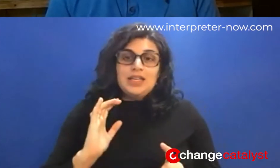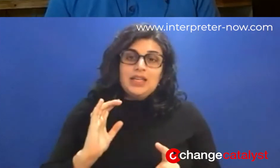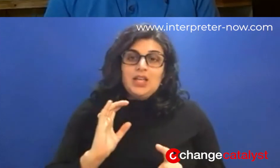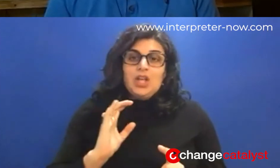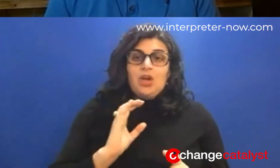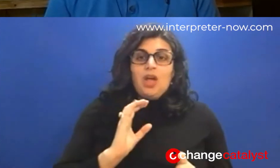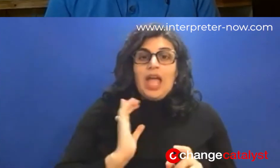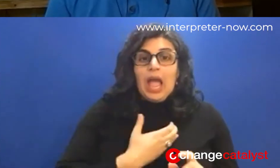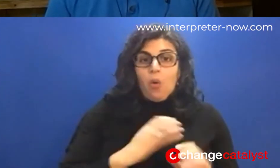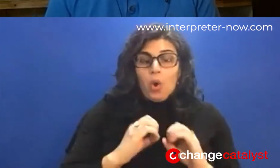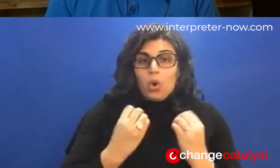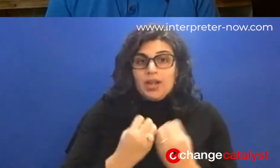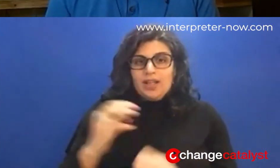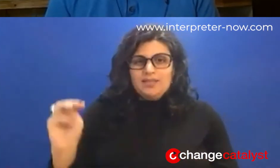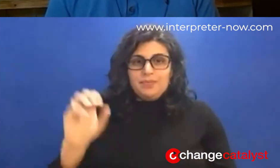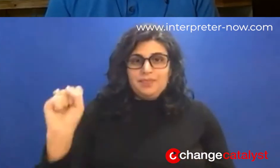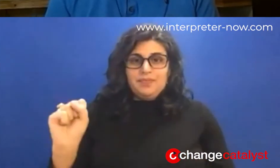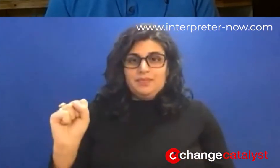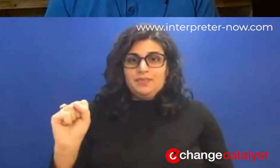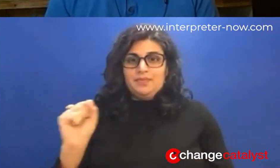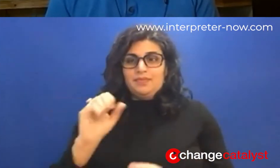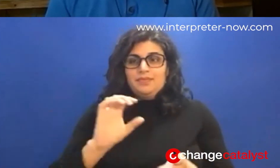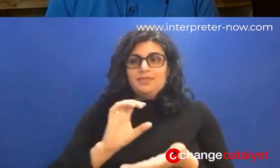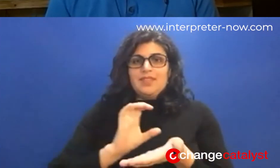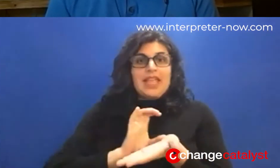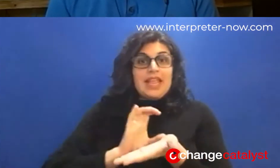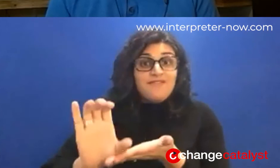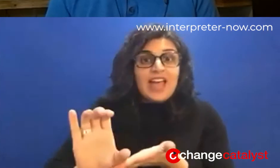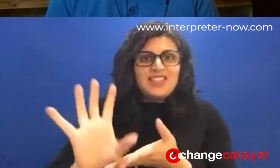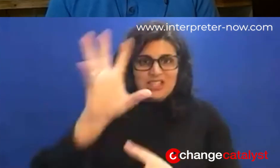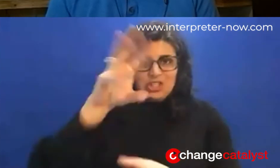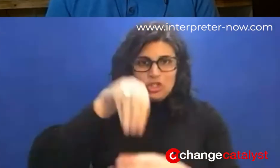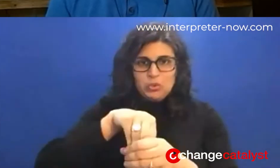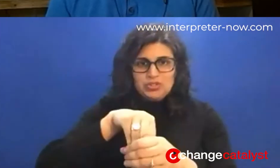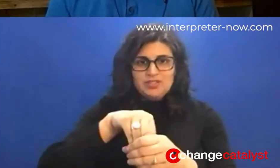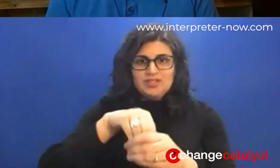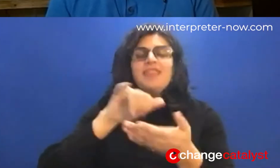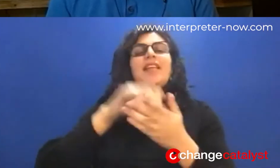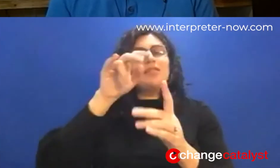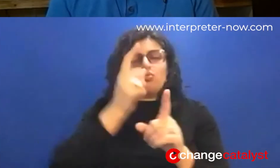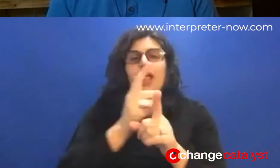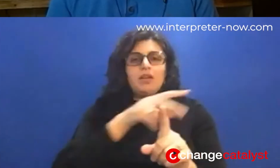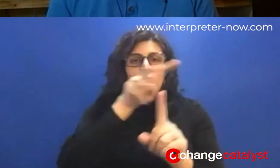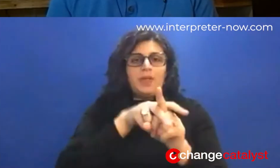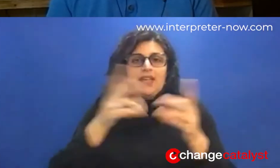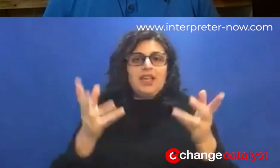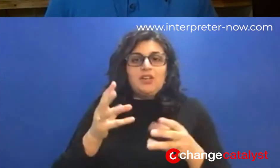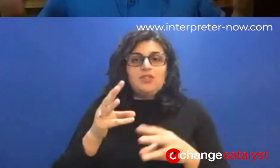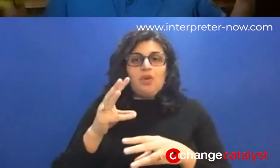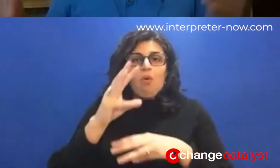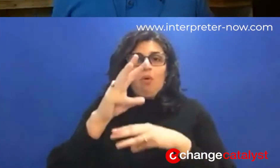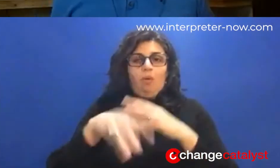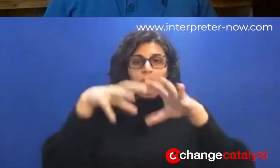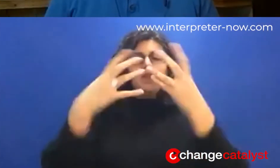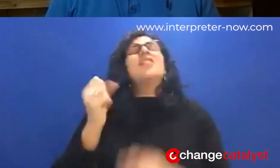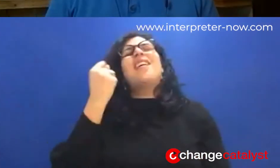Microsoft, invested in inclusion. And that's exactly right. And that's what is applied here. Because when you look on a global scale, Microsoft's a